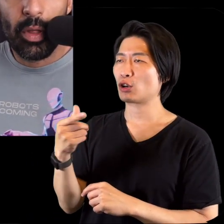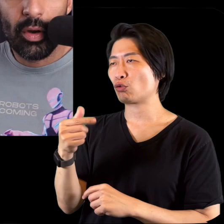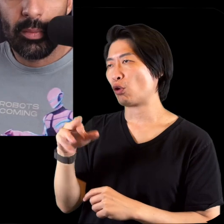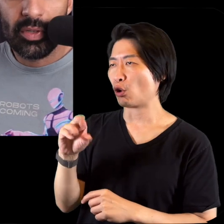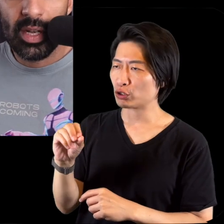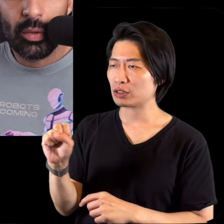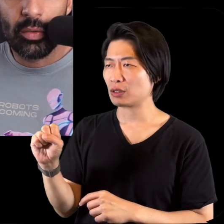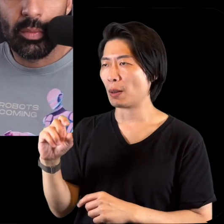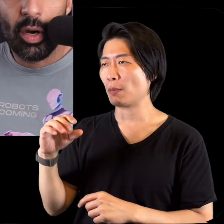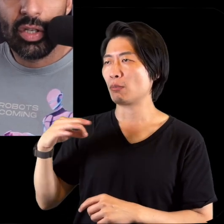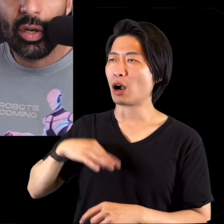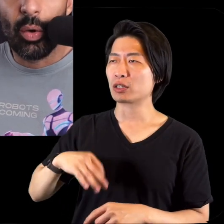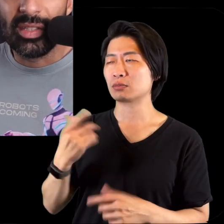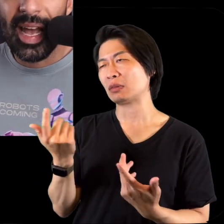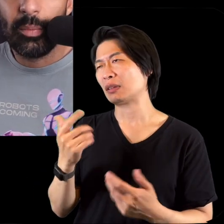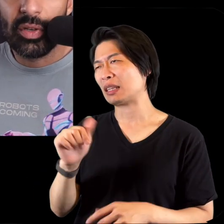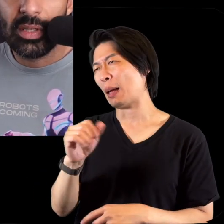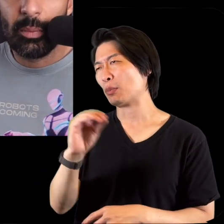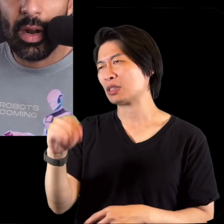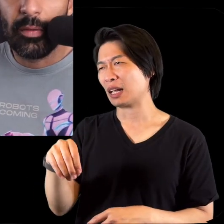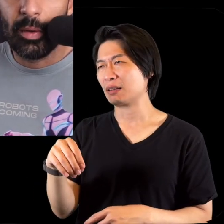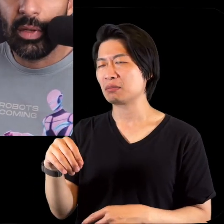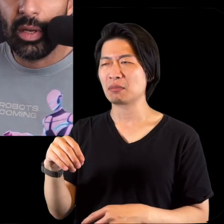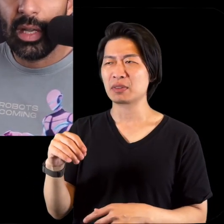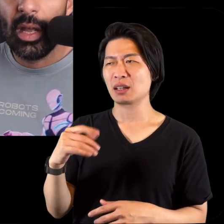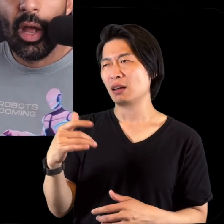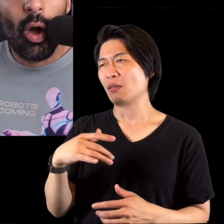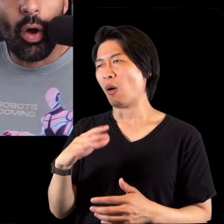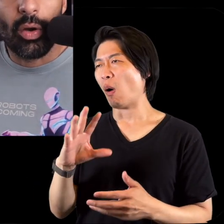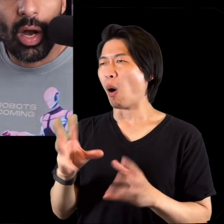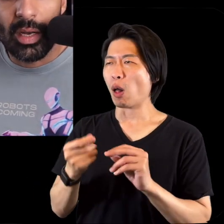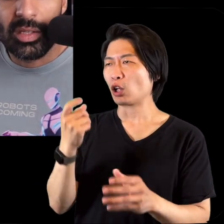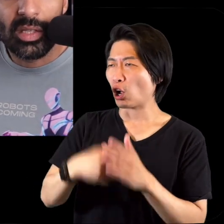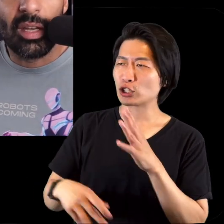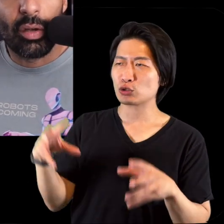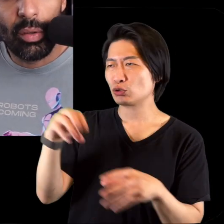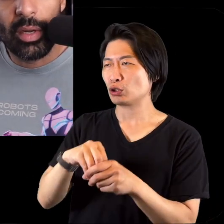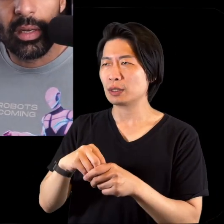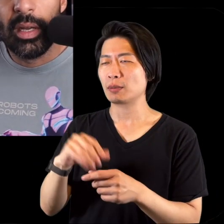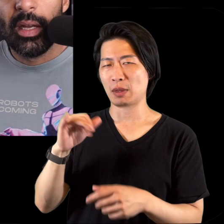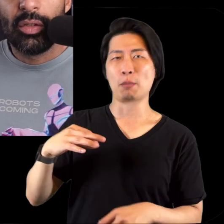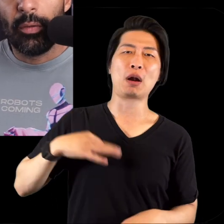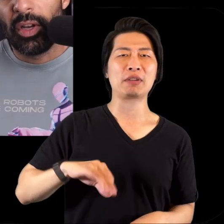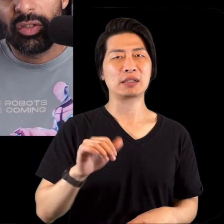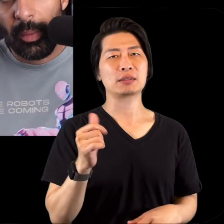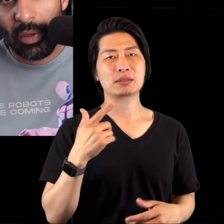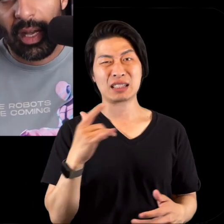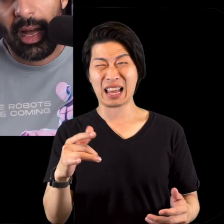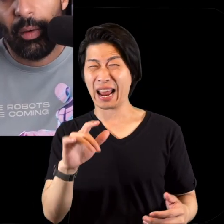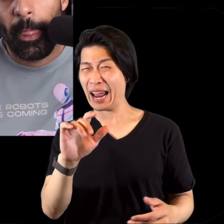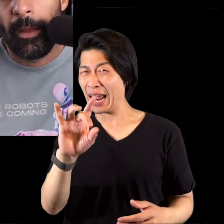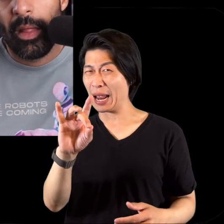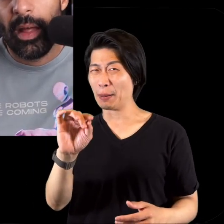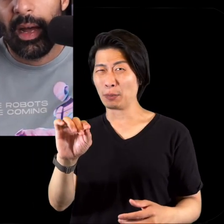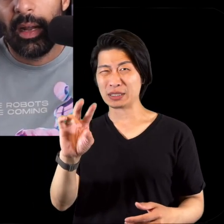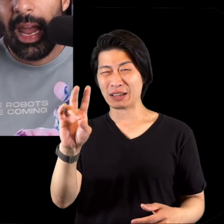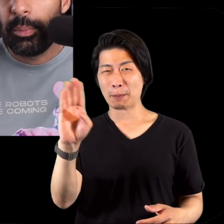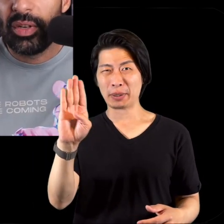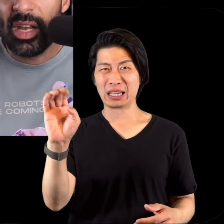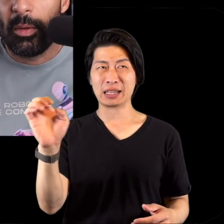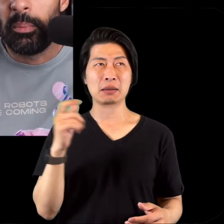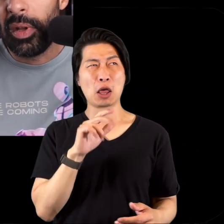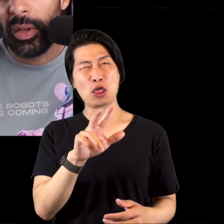aim for 30% gross margin or 10% profitability, all costs included. So if we extrapolate out